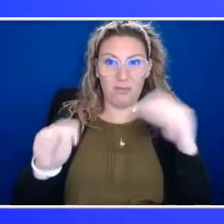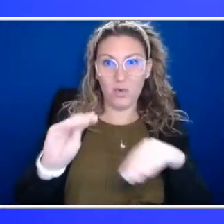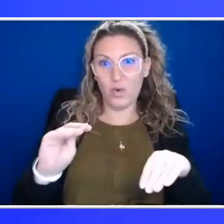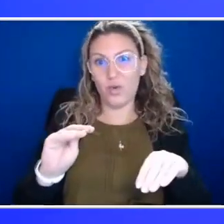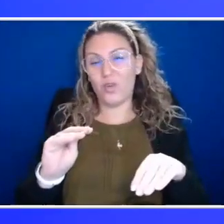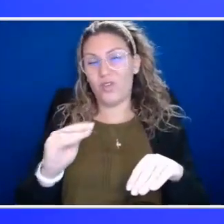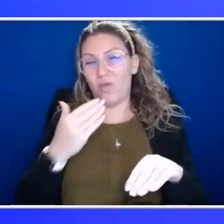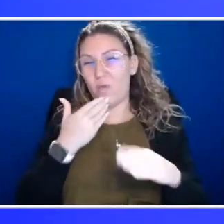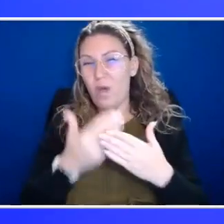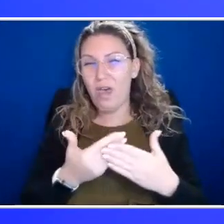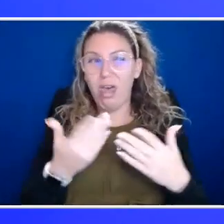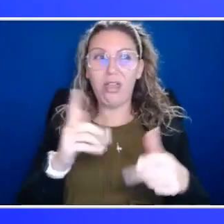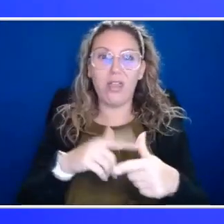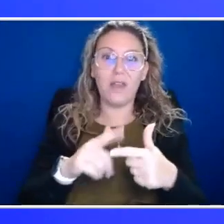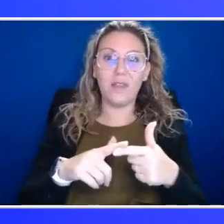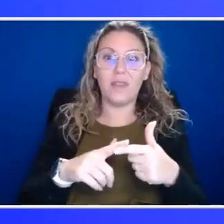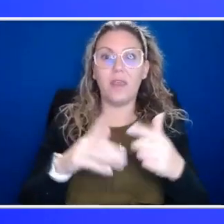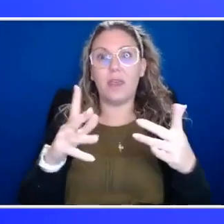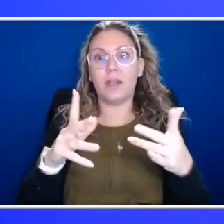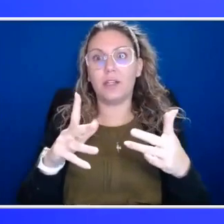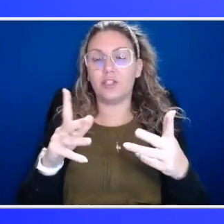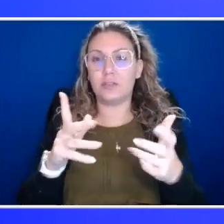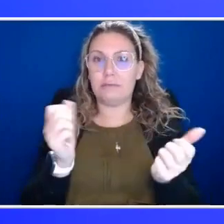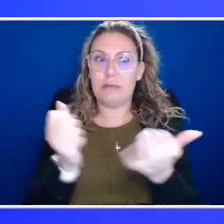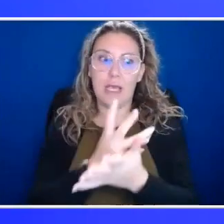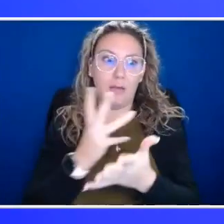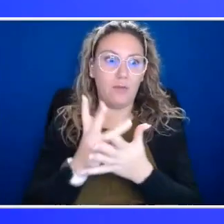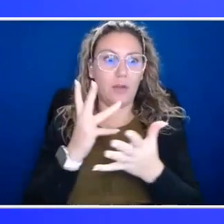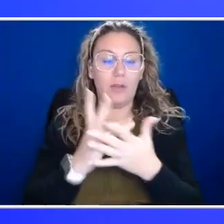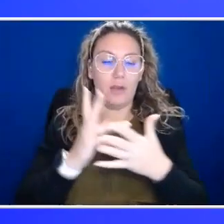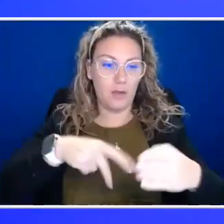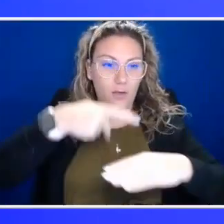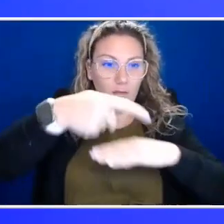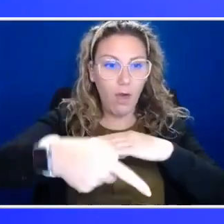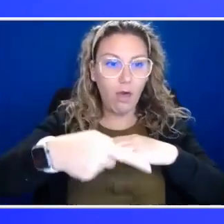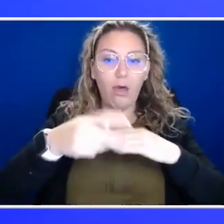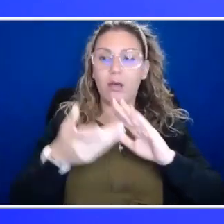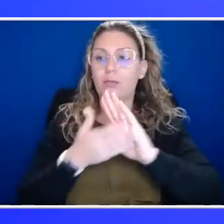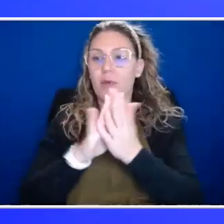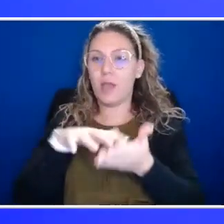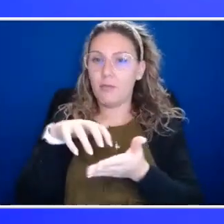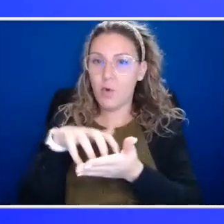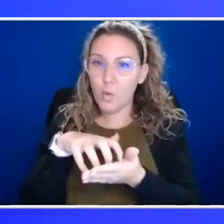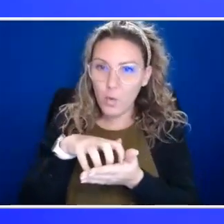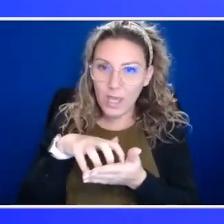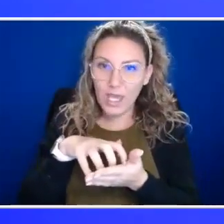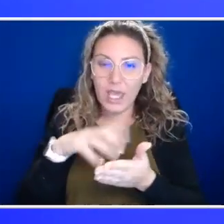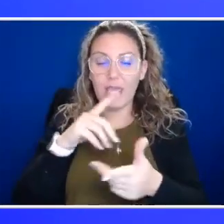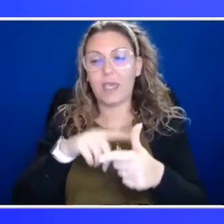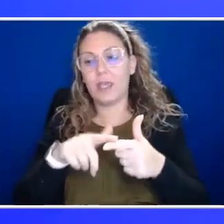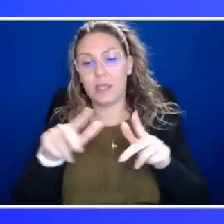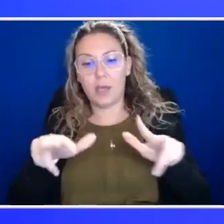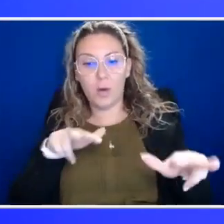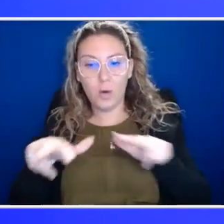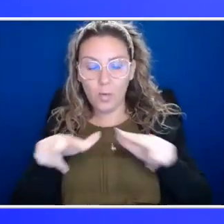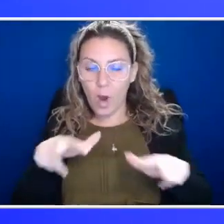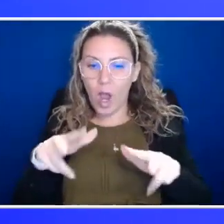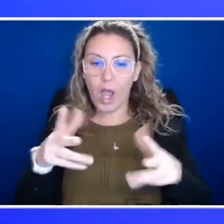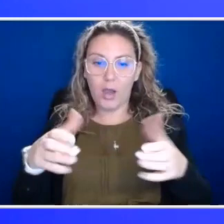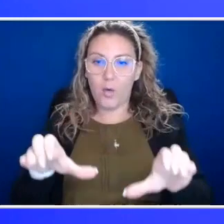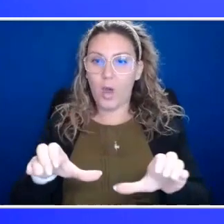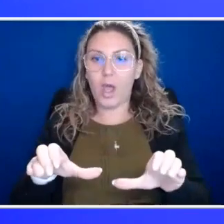a spiral of, I'm falling and then I'm getting weaker because I don't want to walk more, and so then I fall and then I get weaker and then I don't want to walk